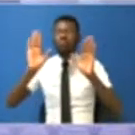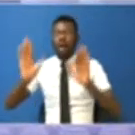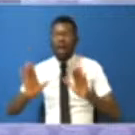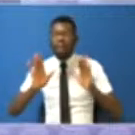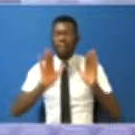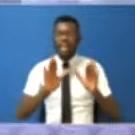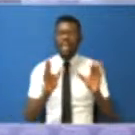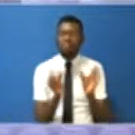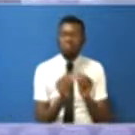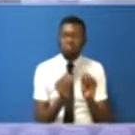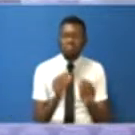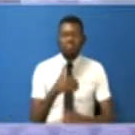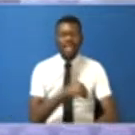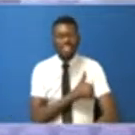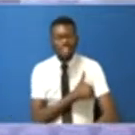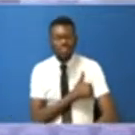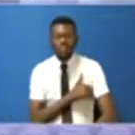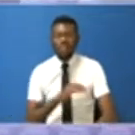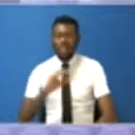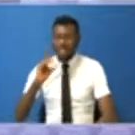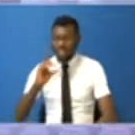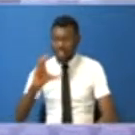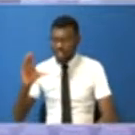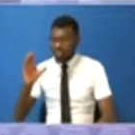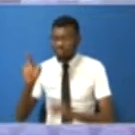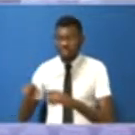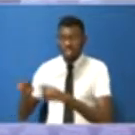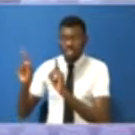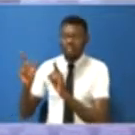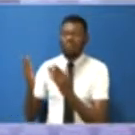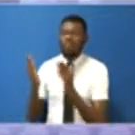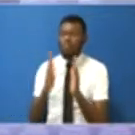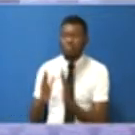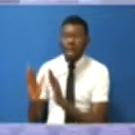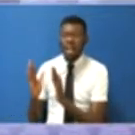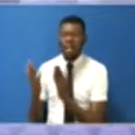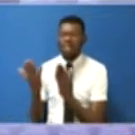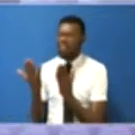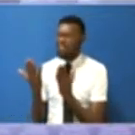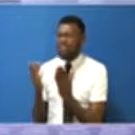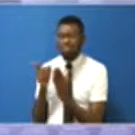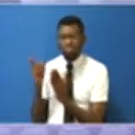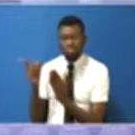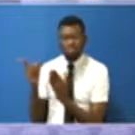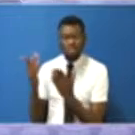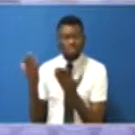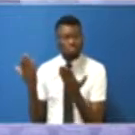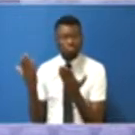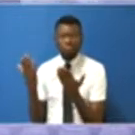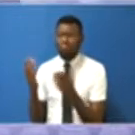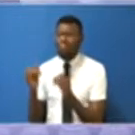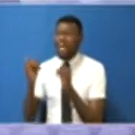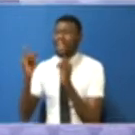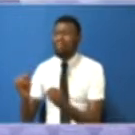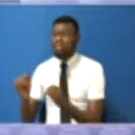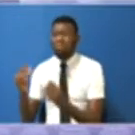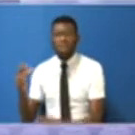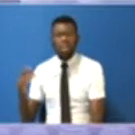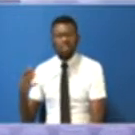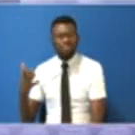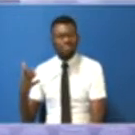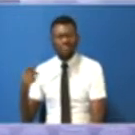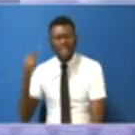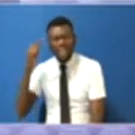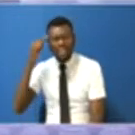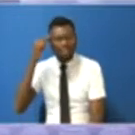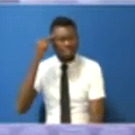chiefs meetings of diseases them being casual you know you cannot force individuals this